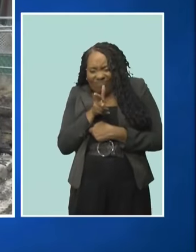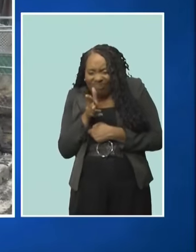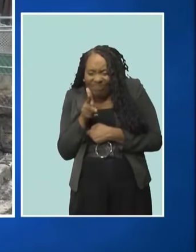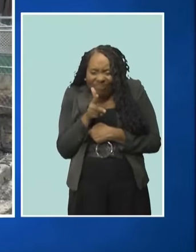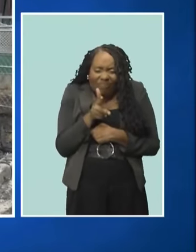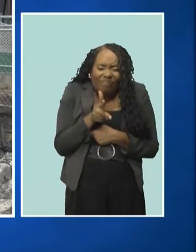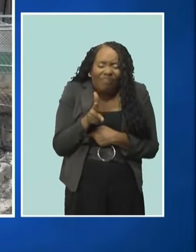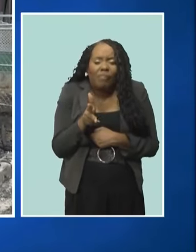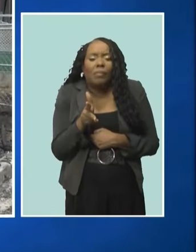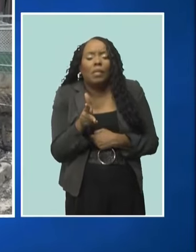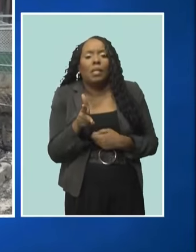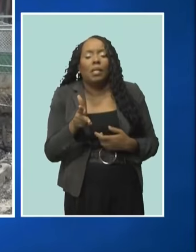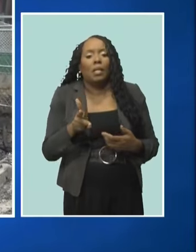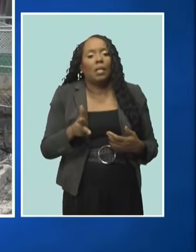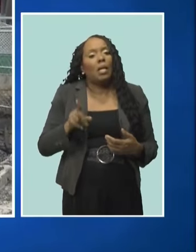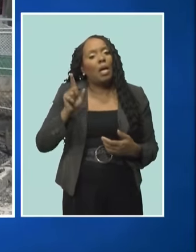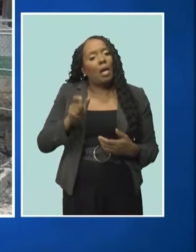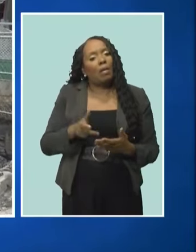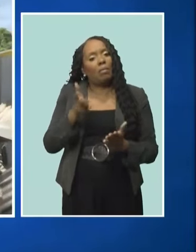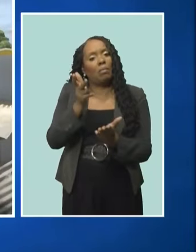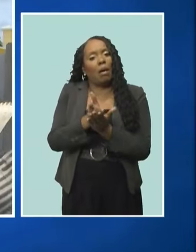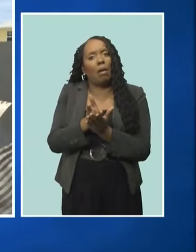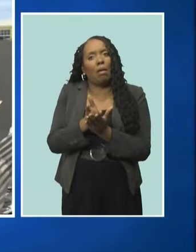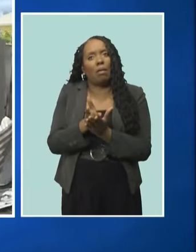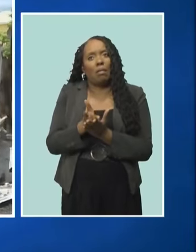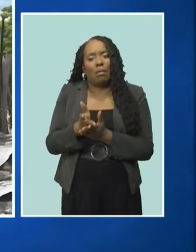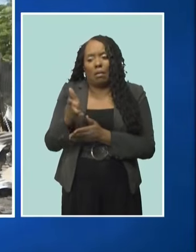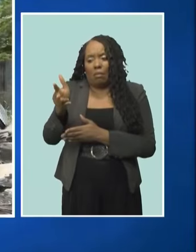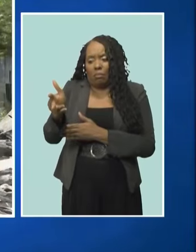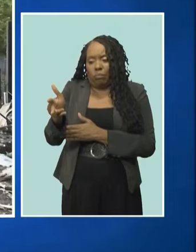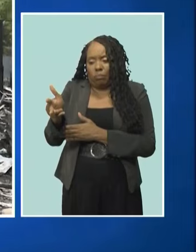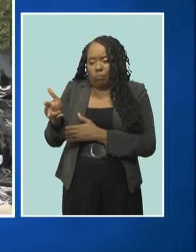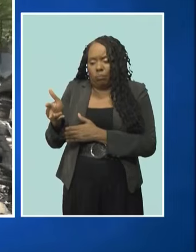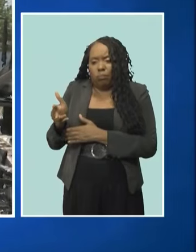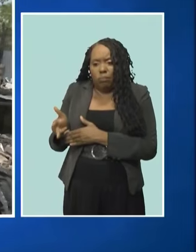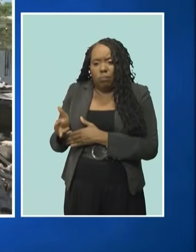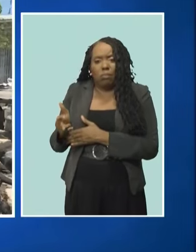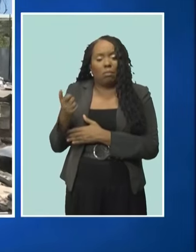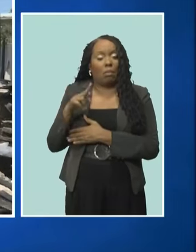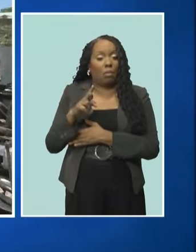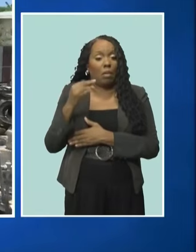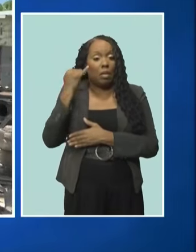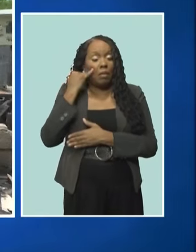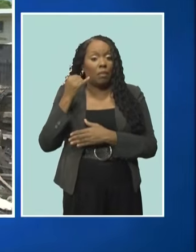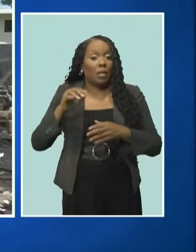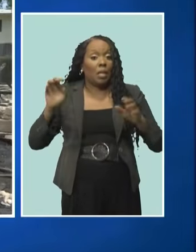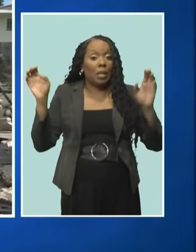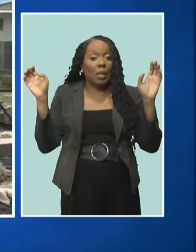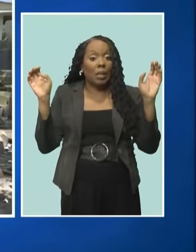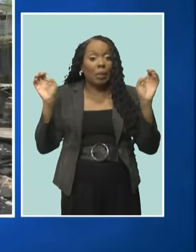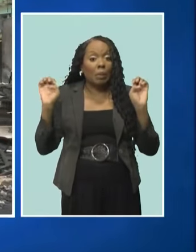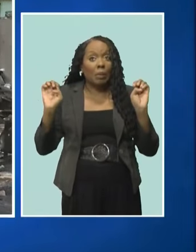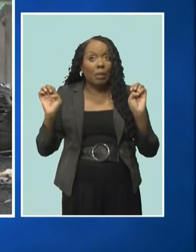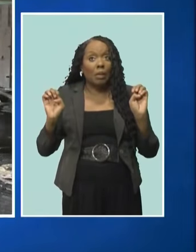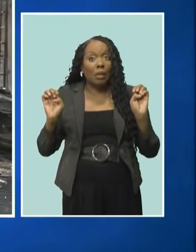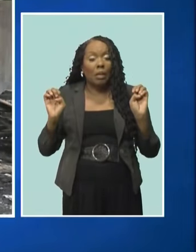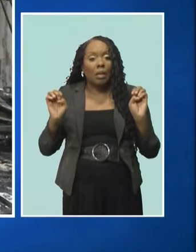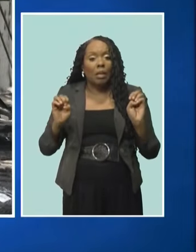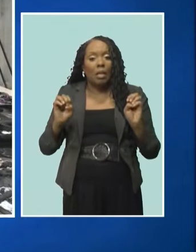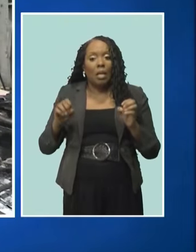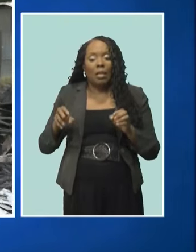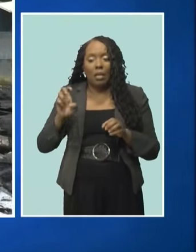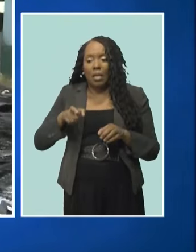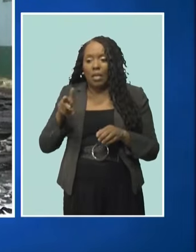pleading with individuals to park in a more orderly fashion, or on realizing there's an emergency in the neighborhood to hurriedly move the